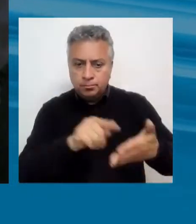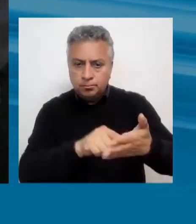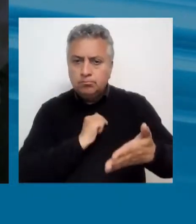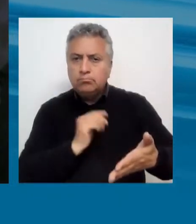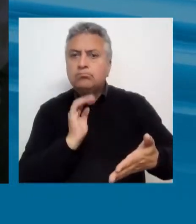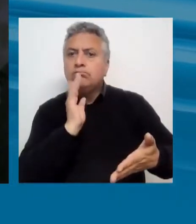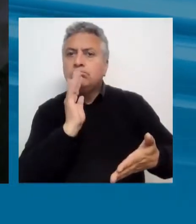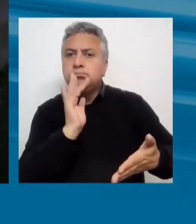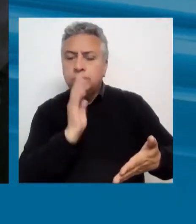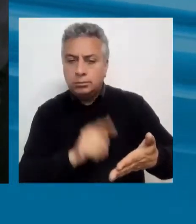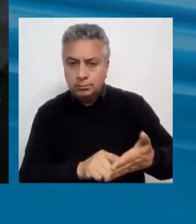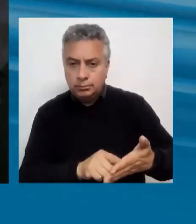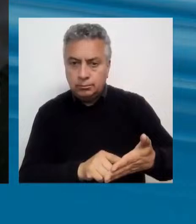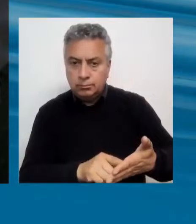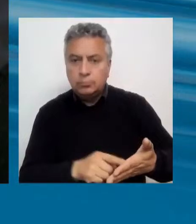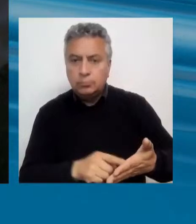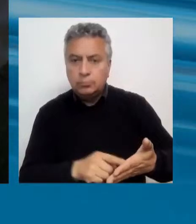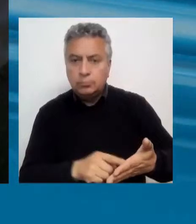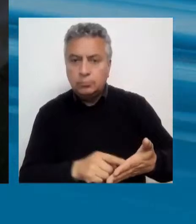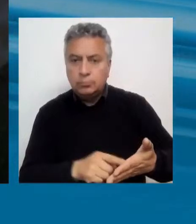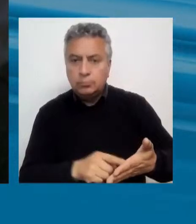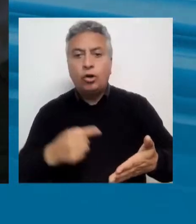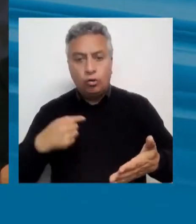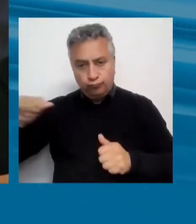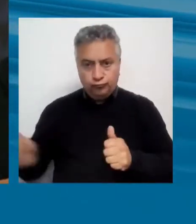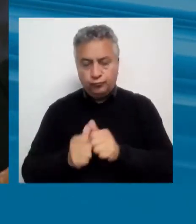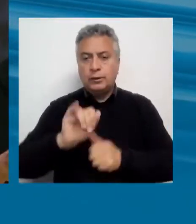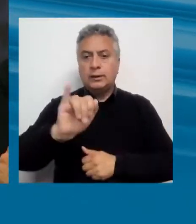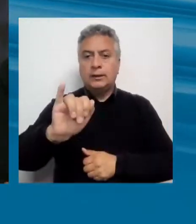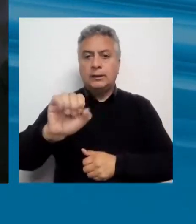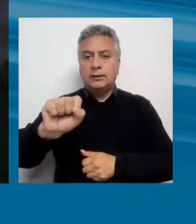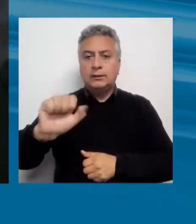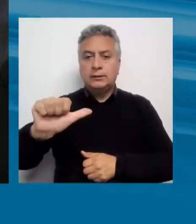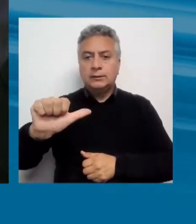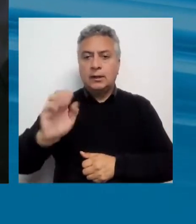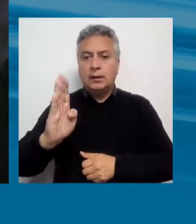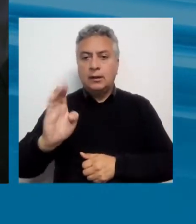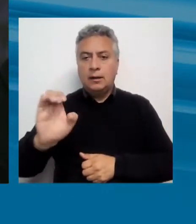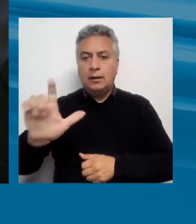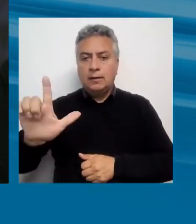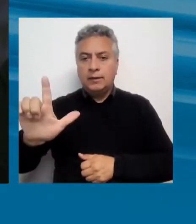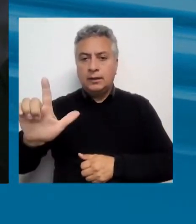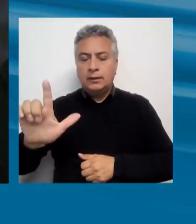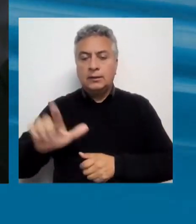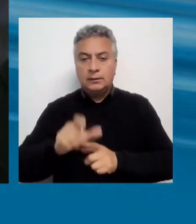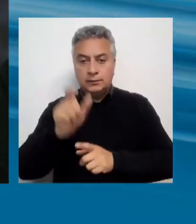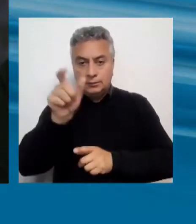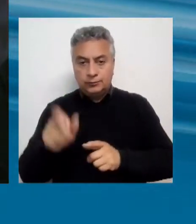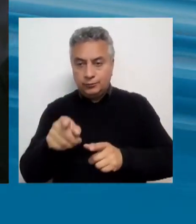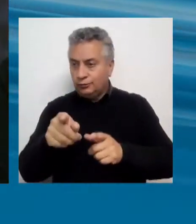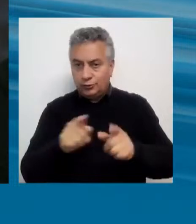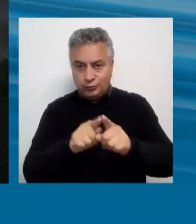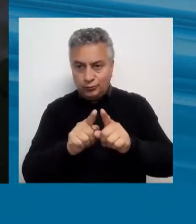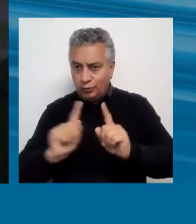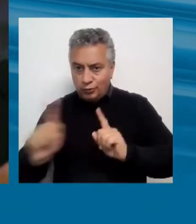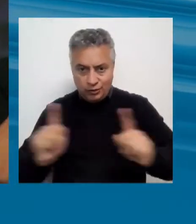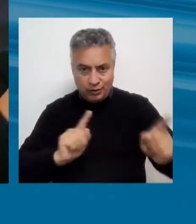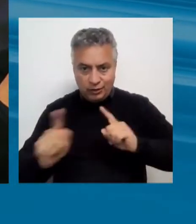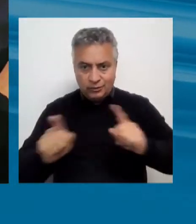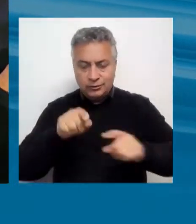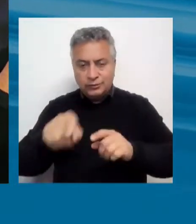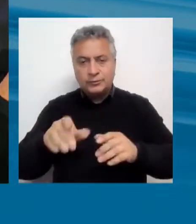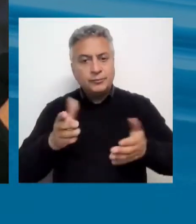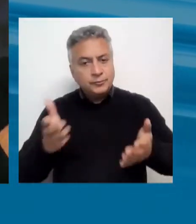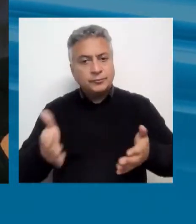himself. Also joining us is Isabel Roman. She is the general coordinator of